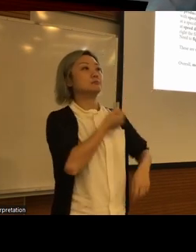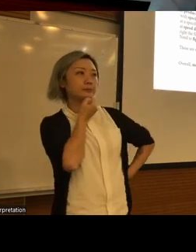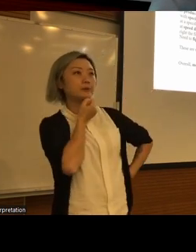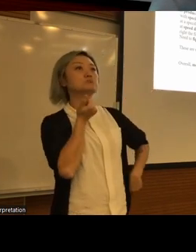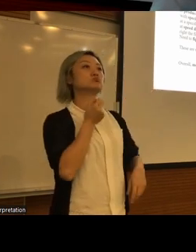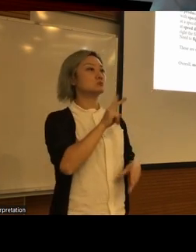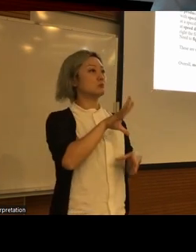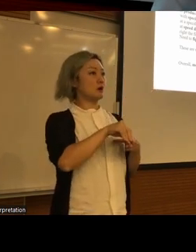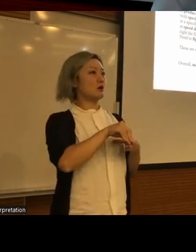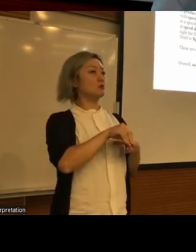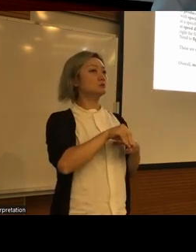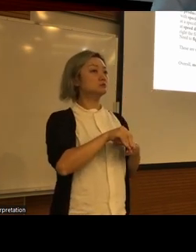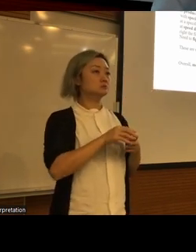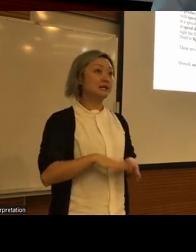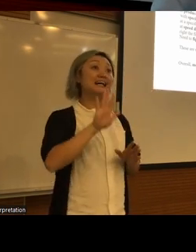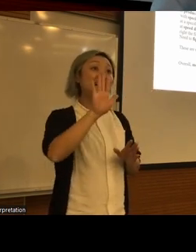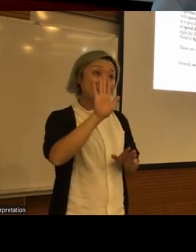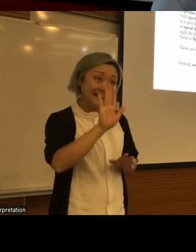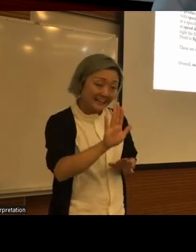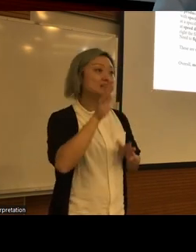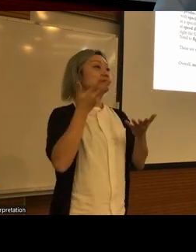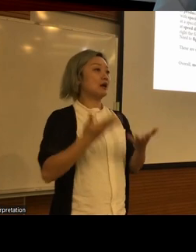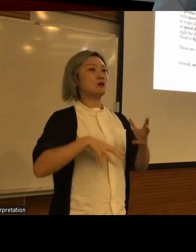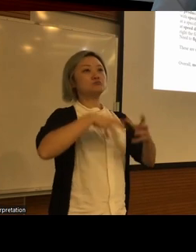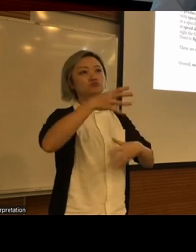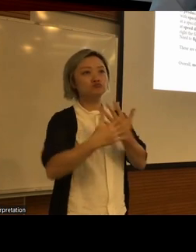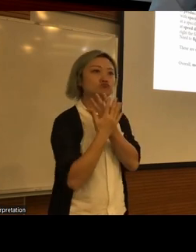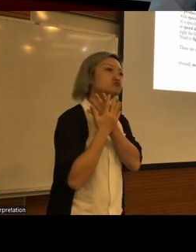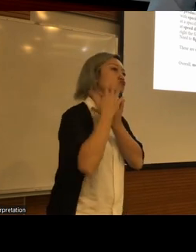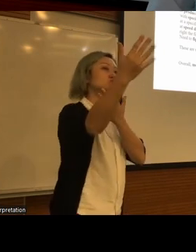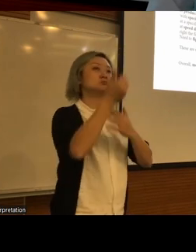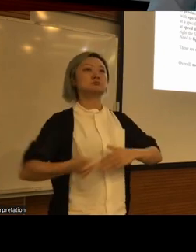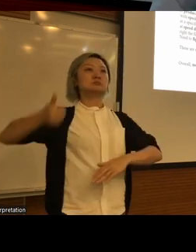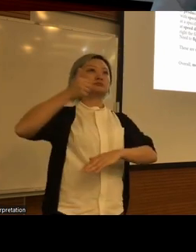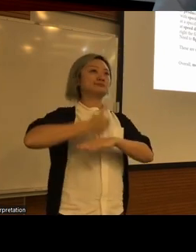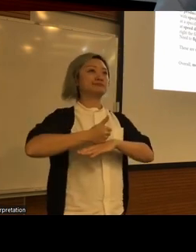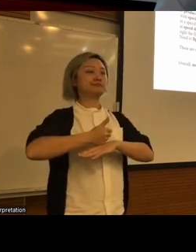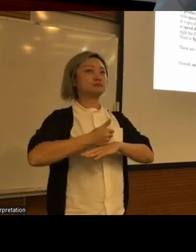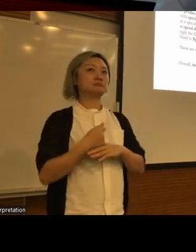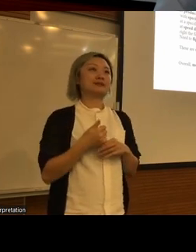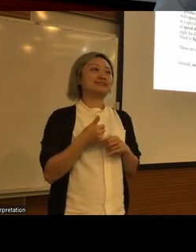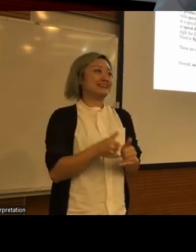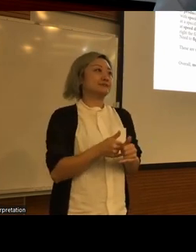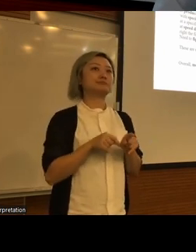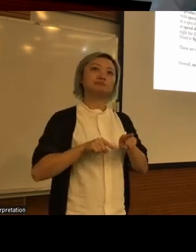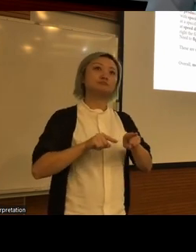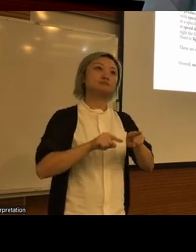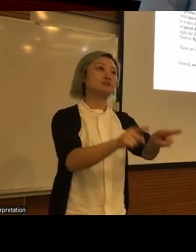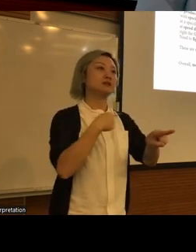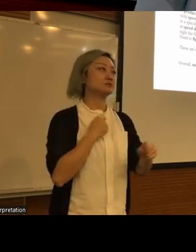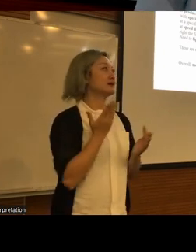When you have a conference setting, when you have a monologue, a speaker, then you just have to get it the first time.